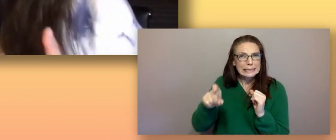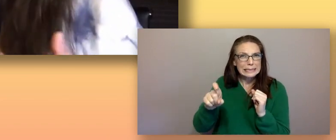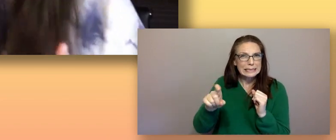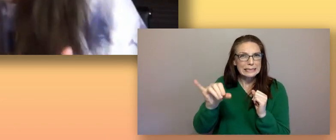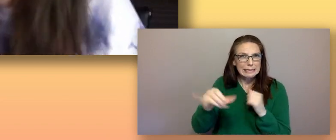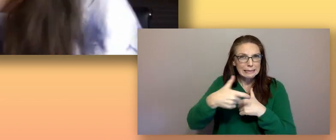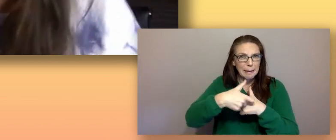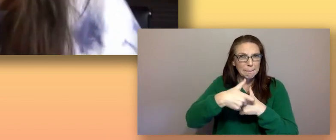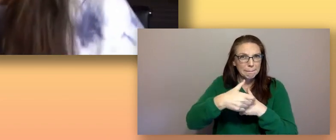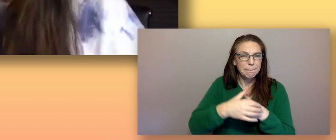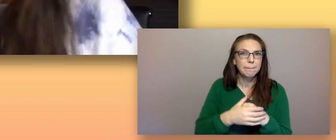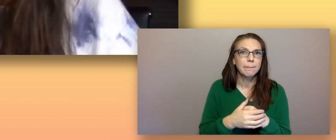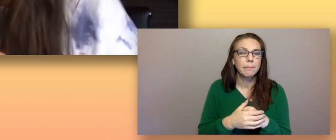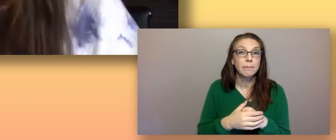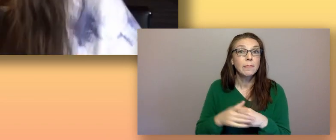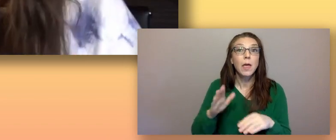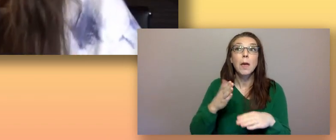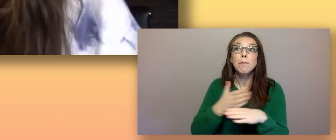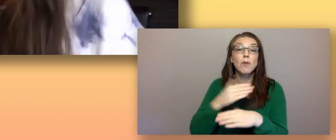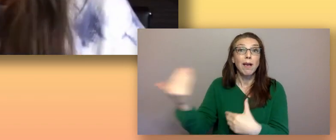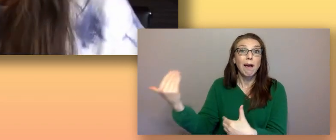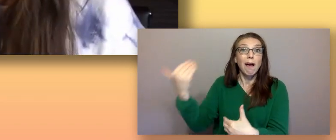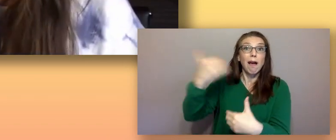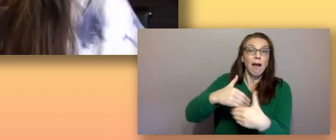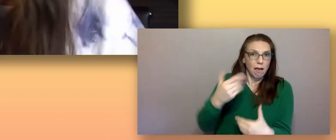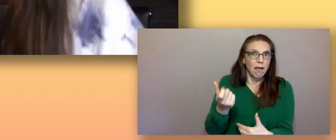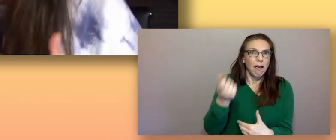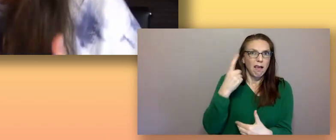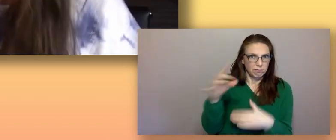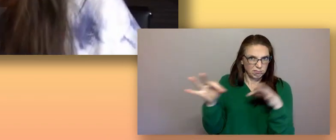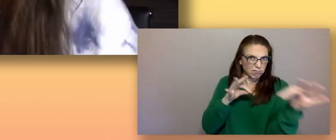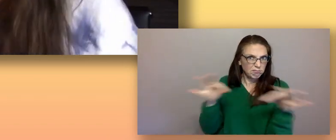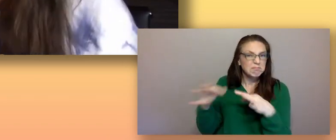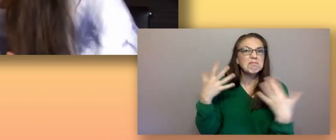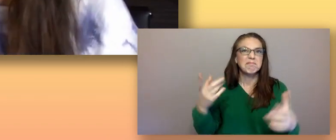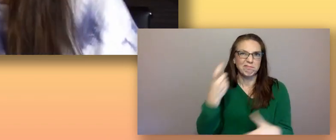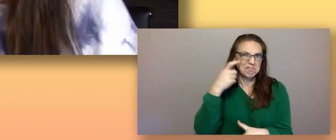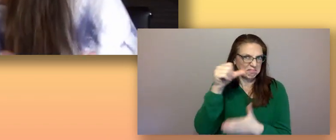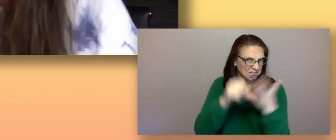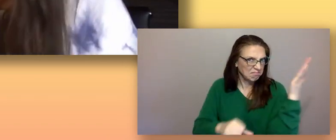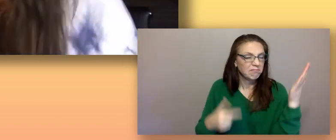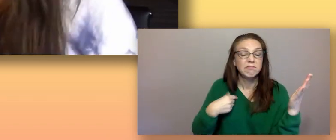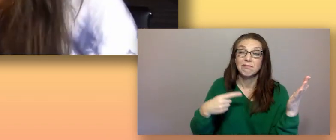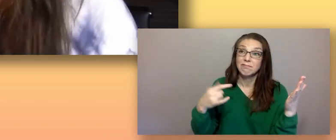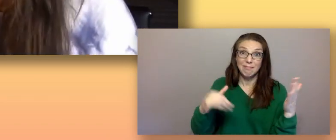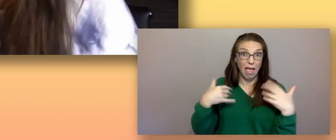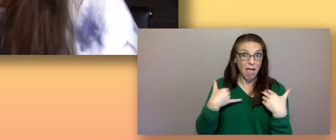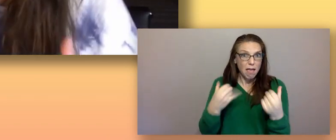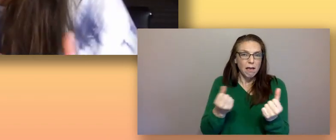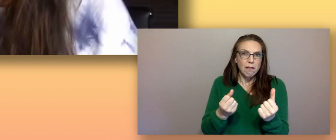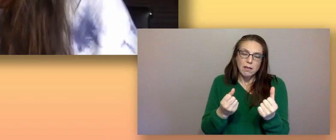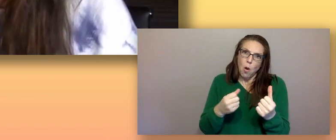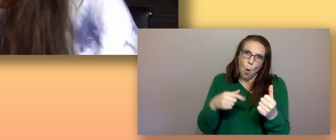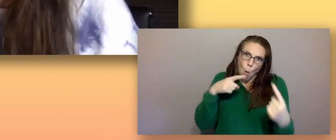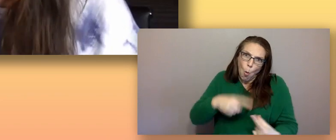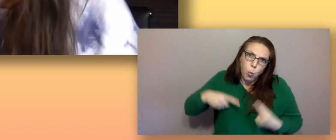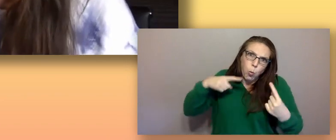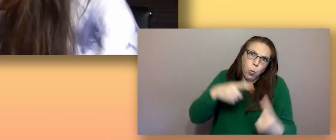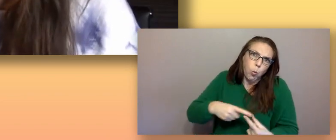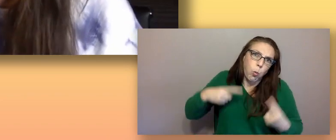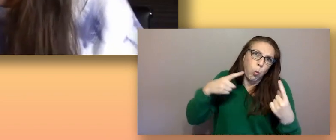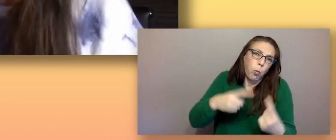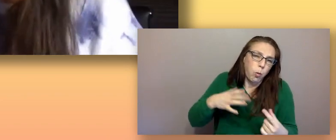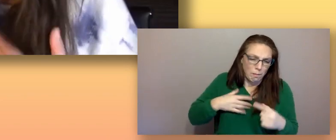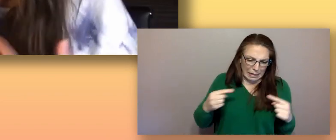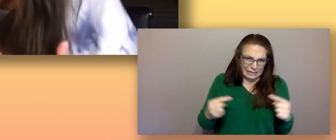And before he jumped in, I told him that it's also because I just had the surgery and it was really serious and it's been a really hard recovery after a really long time dealing with